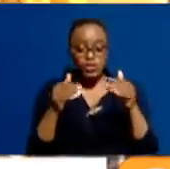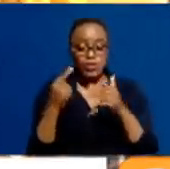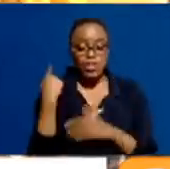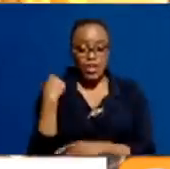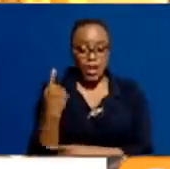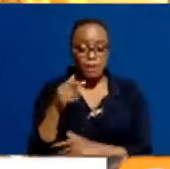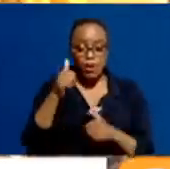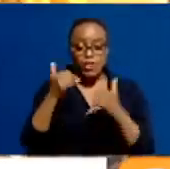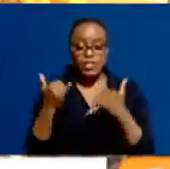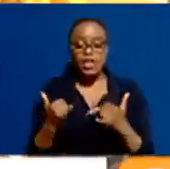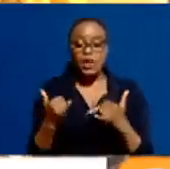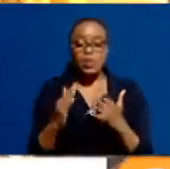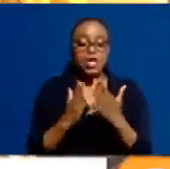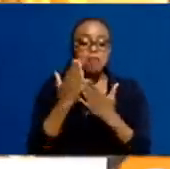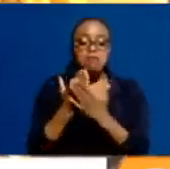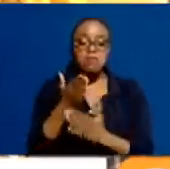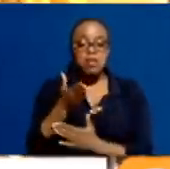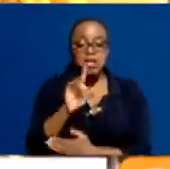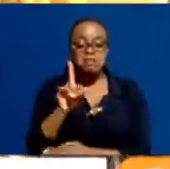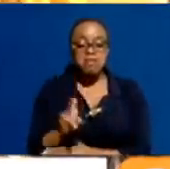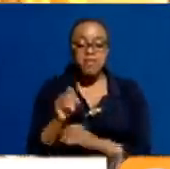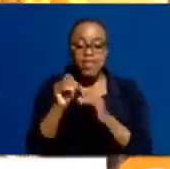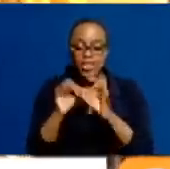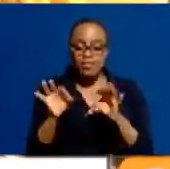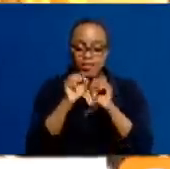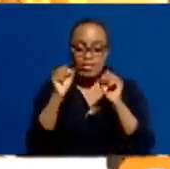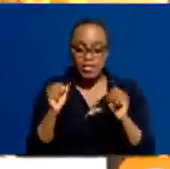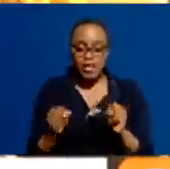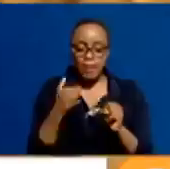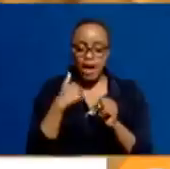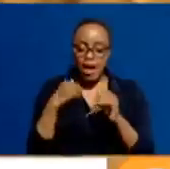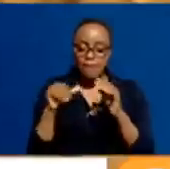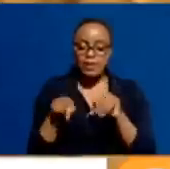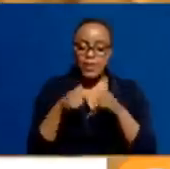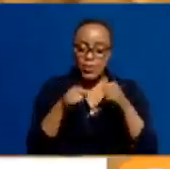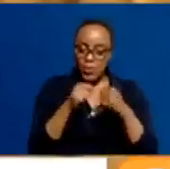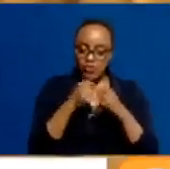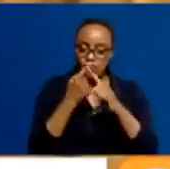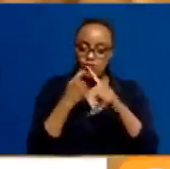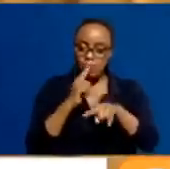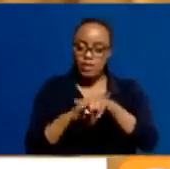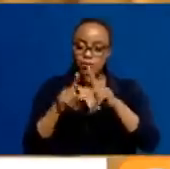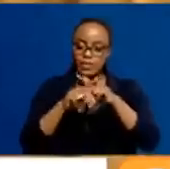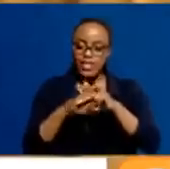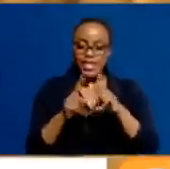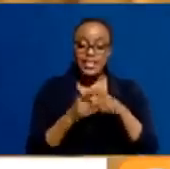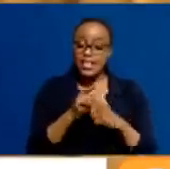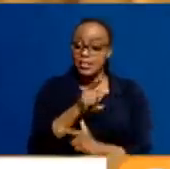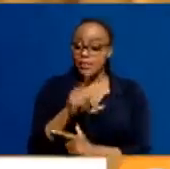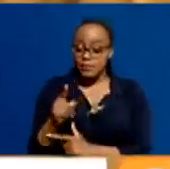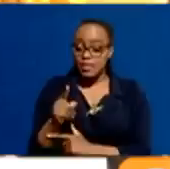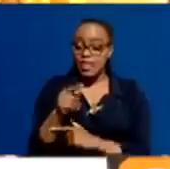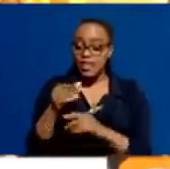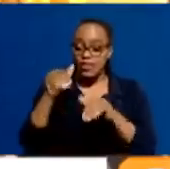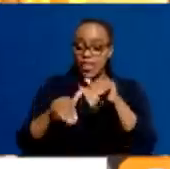numbers which we are now being fronted? If the system was compromised from the beginning, the universe of the